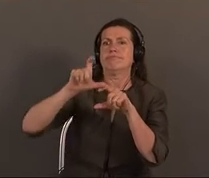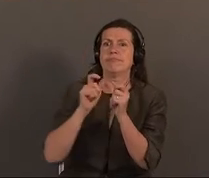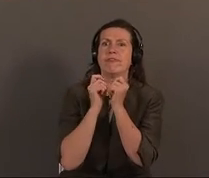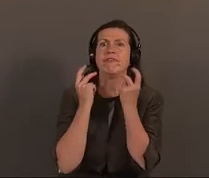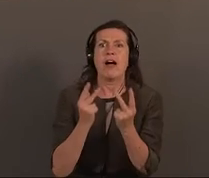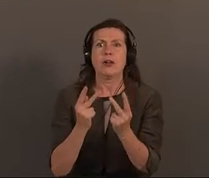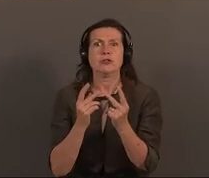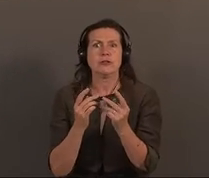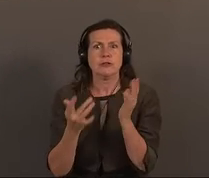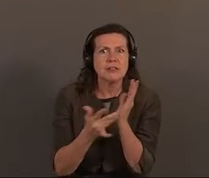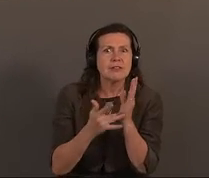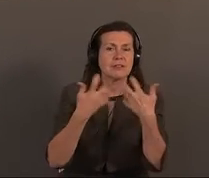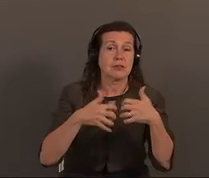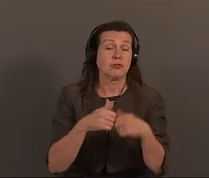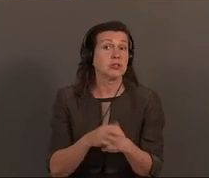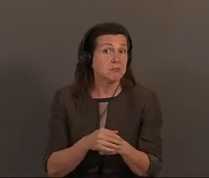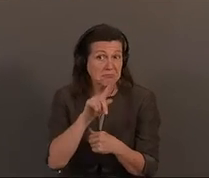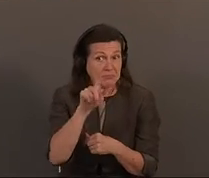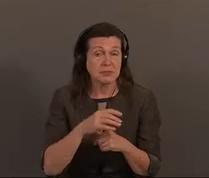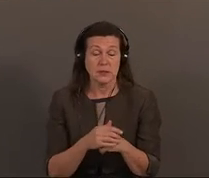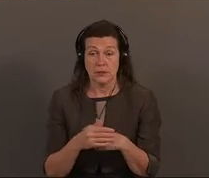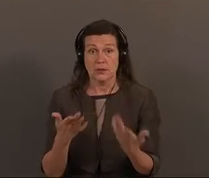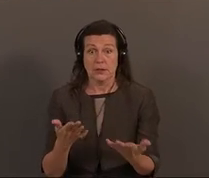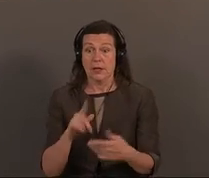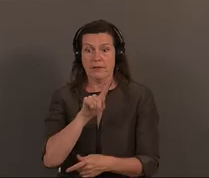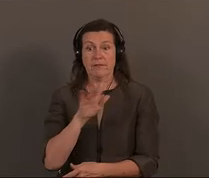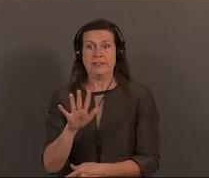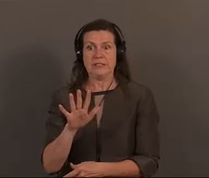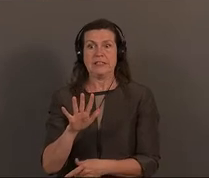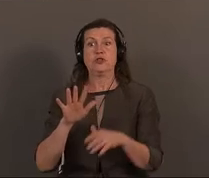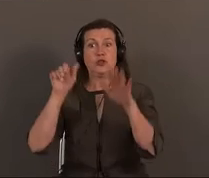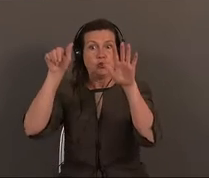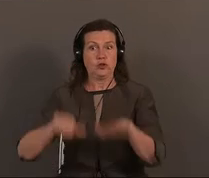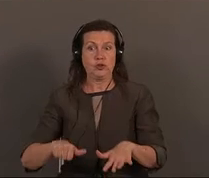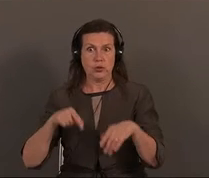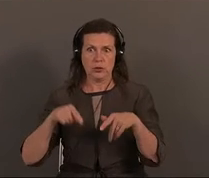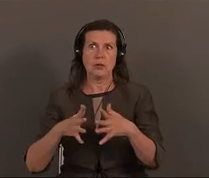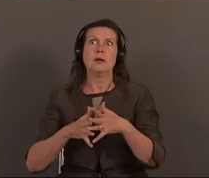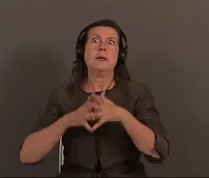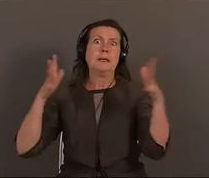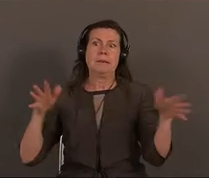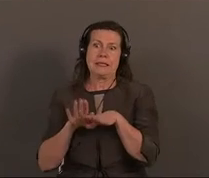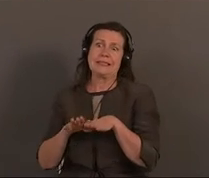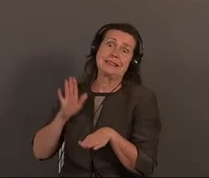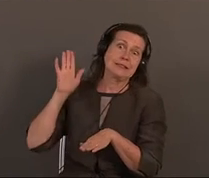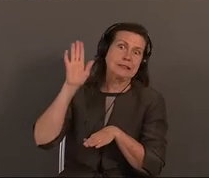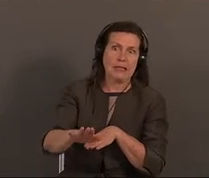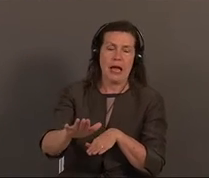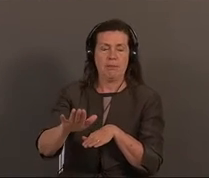this 15th of June, a huge step has been a